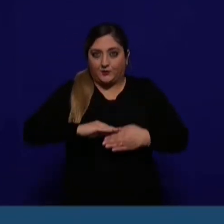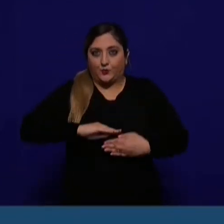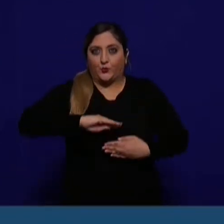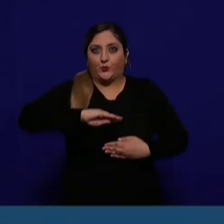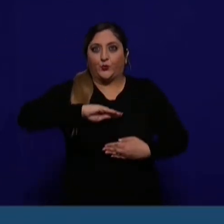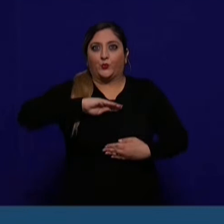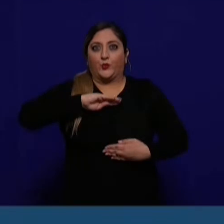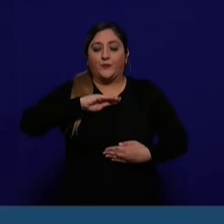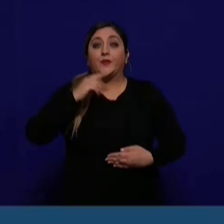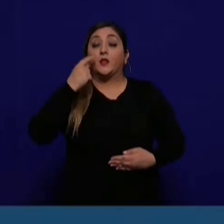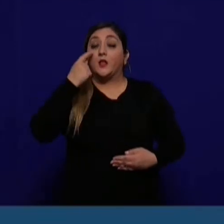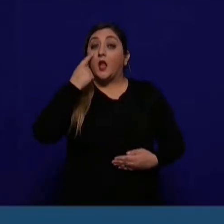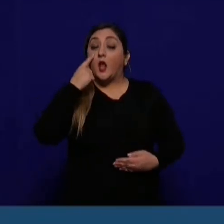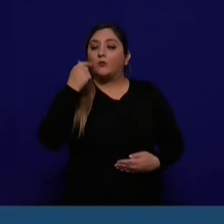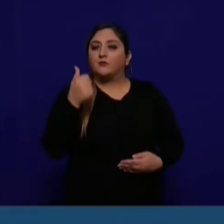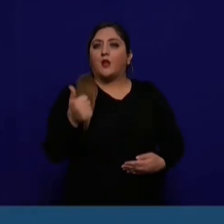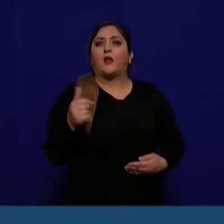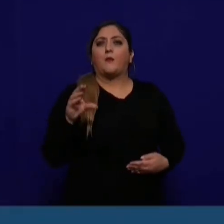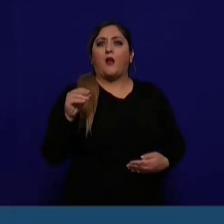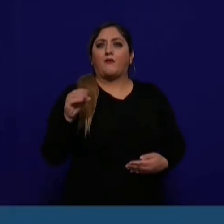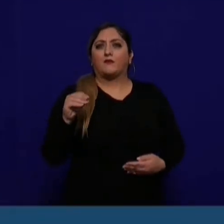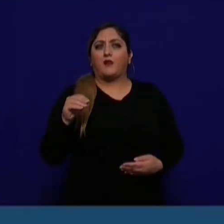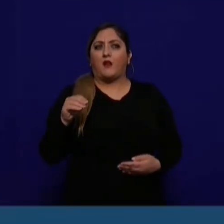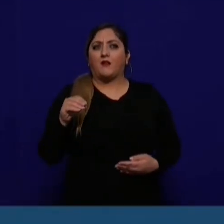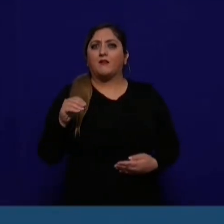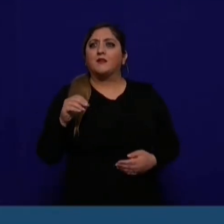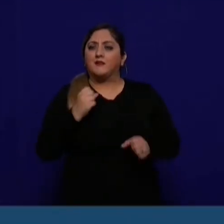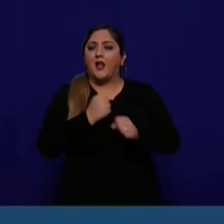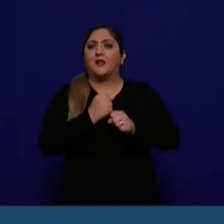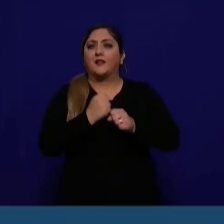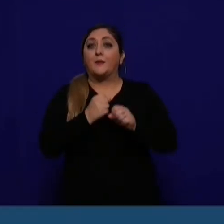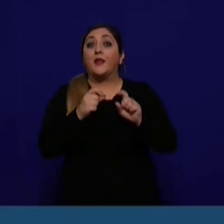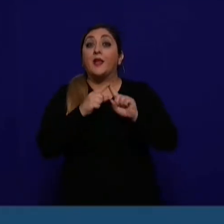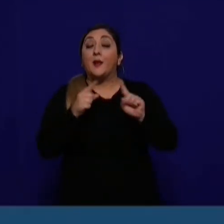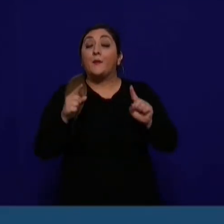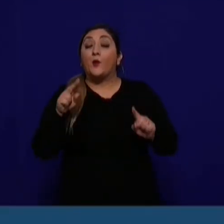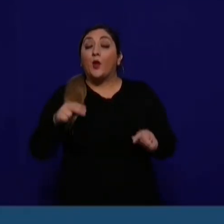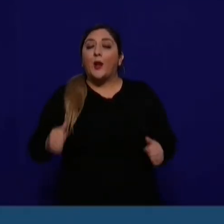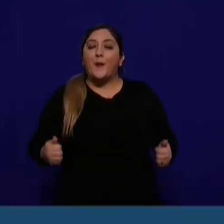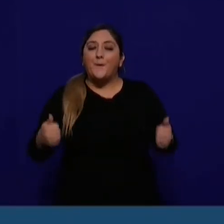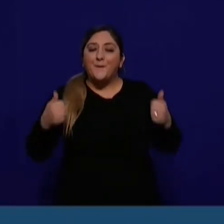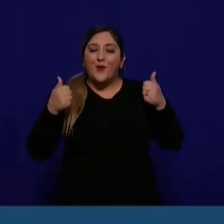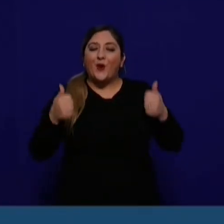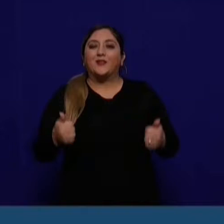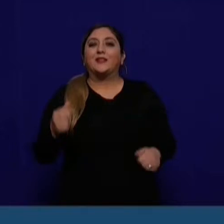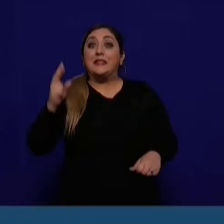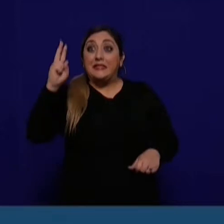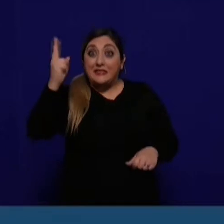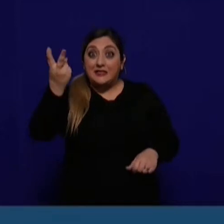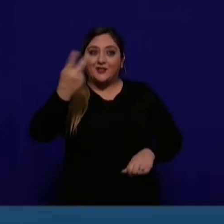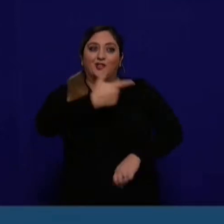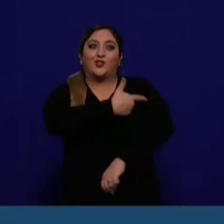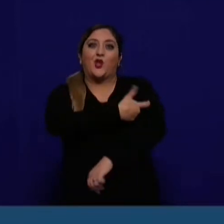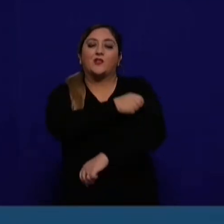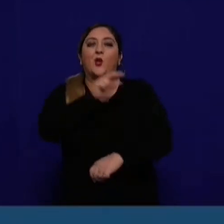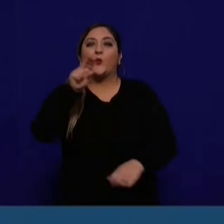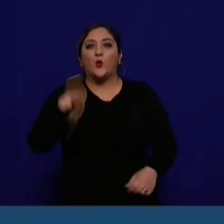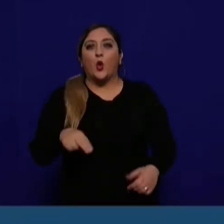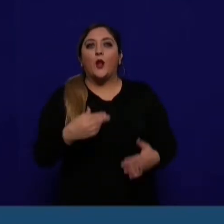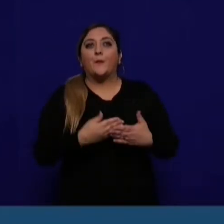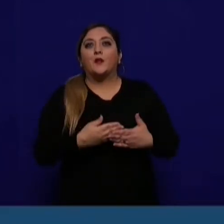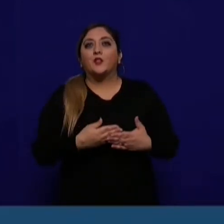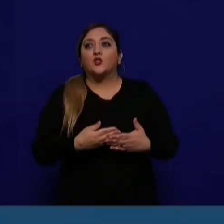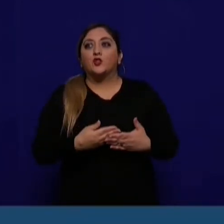ukoll impatt tajjeb ukoll bl-ewwel doża wkoll. Però huwa importanti li wkoll inti tieħu t-tieni doża biex inti tkompli